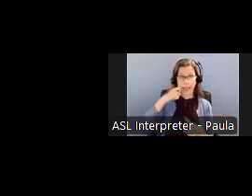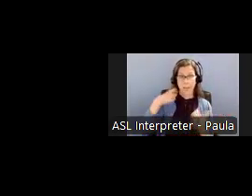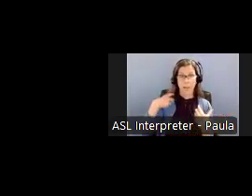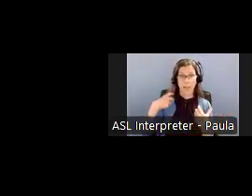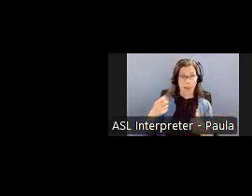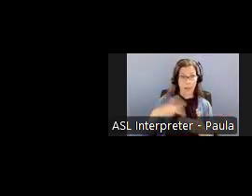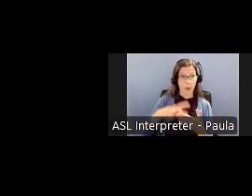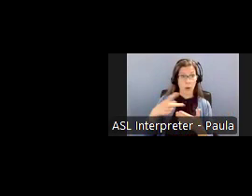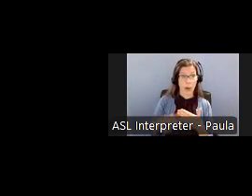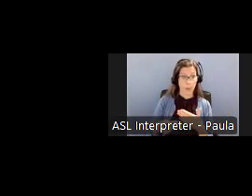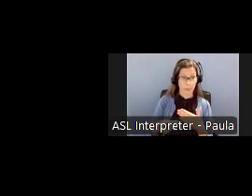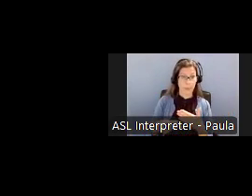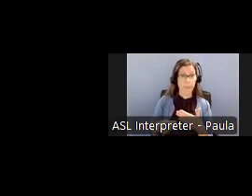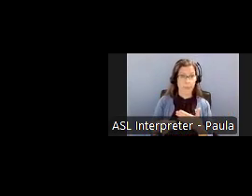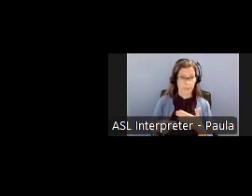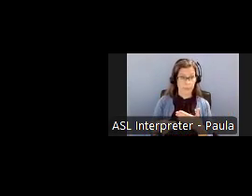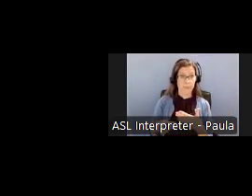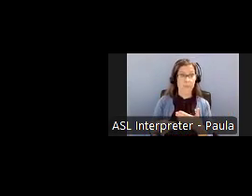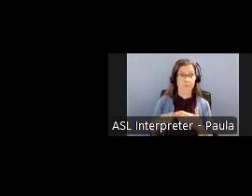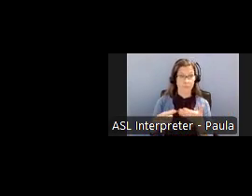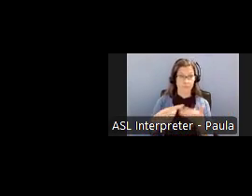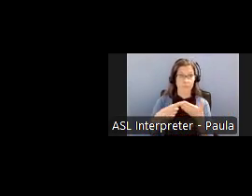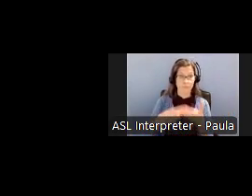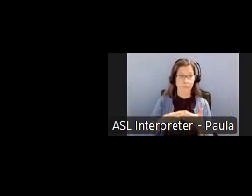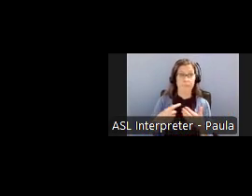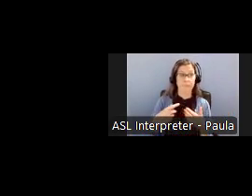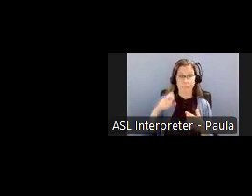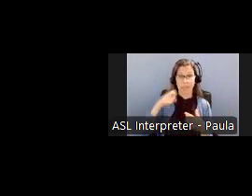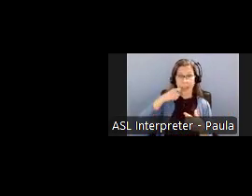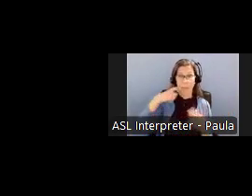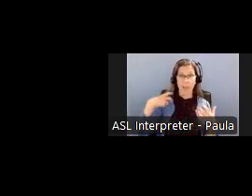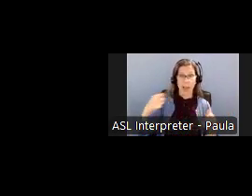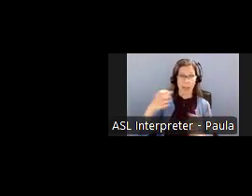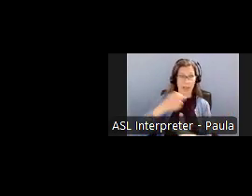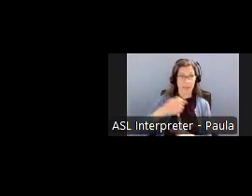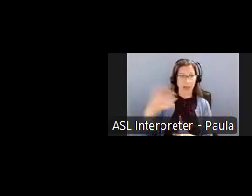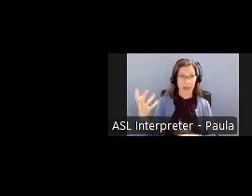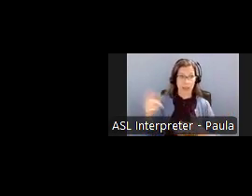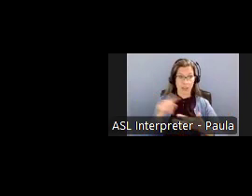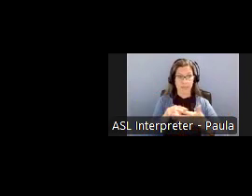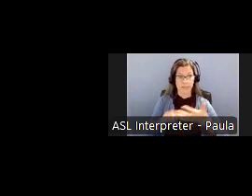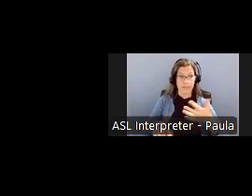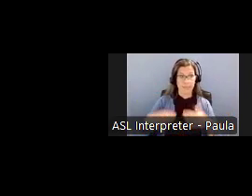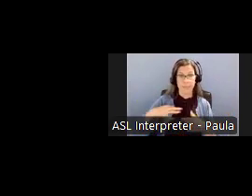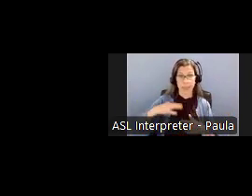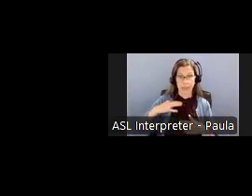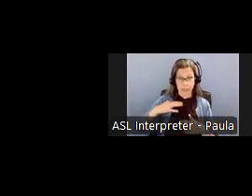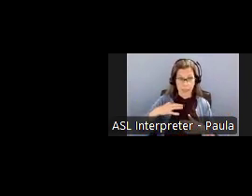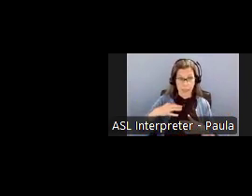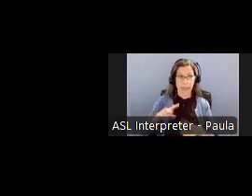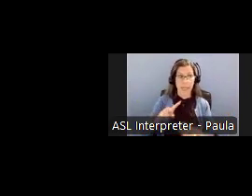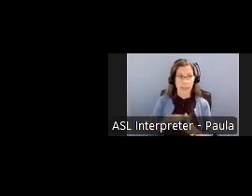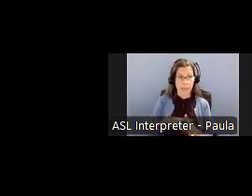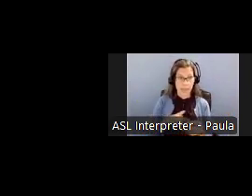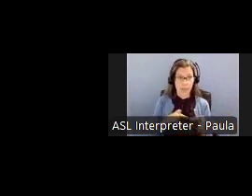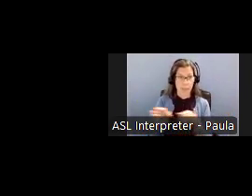programs. And then we'll be covering the Apple Health Expansion, going over the eligibility, application